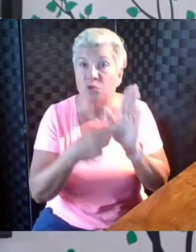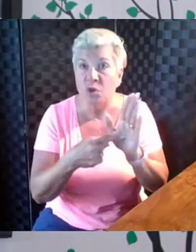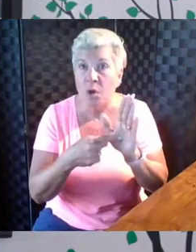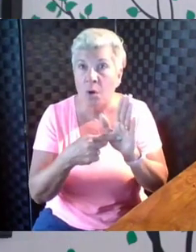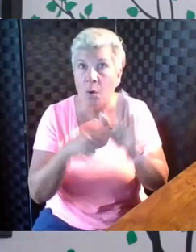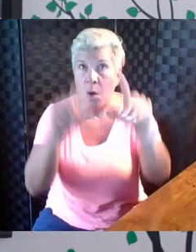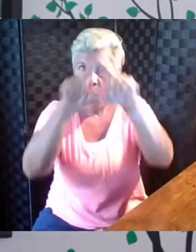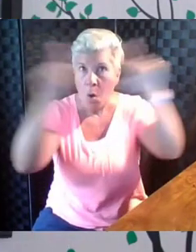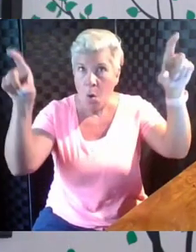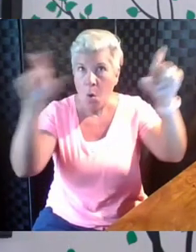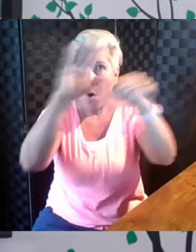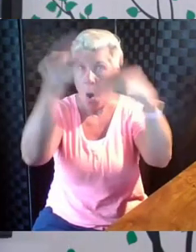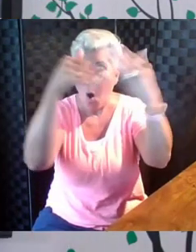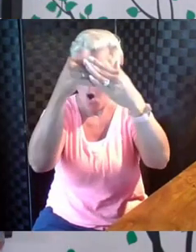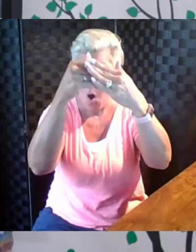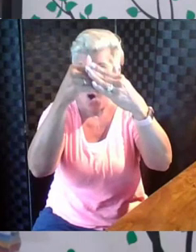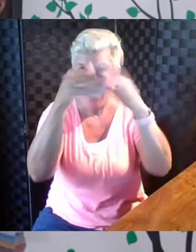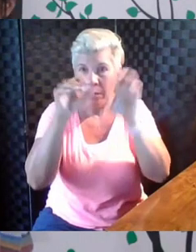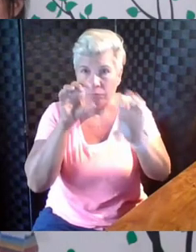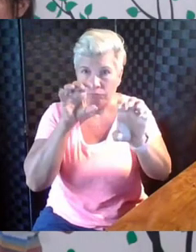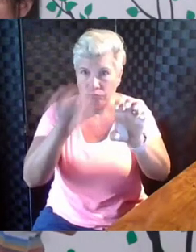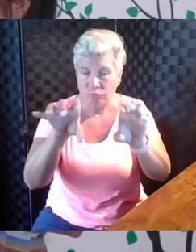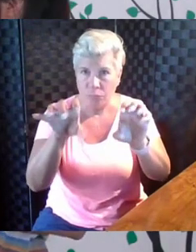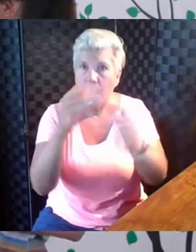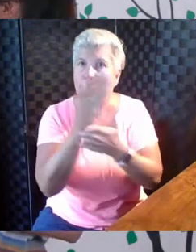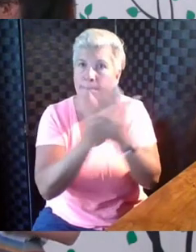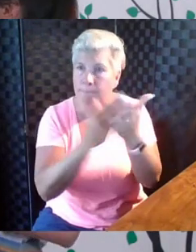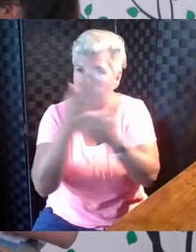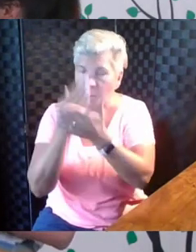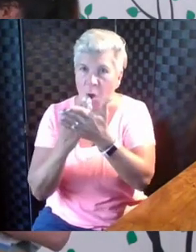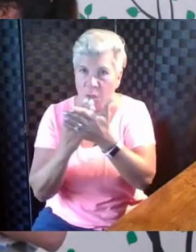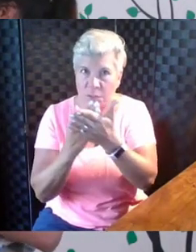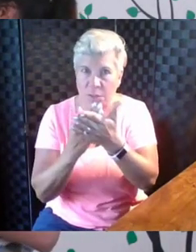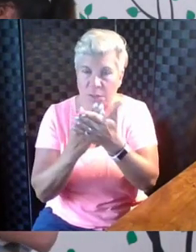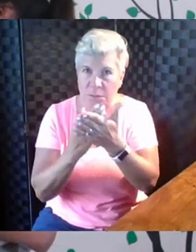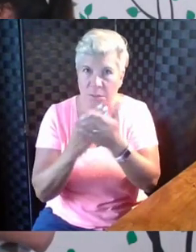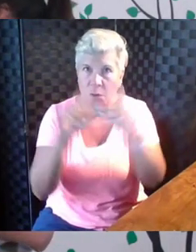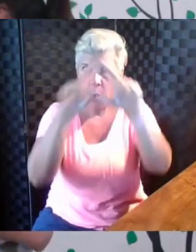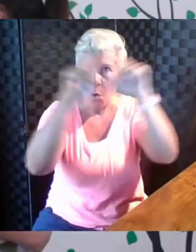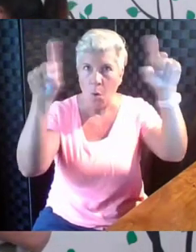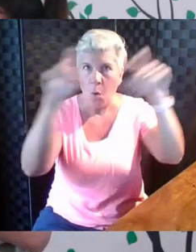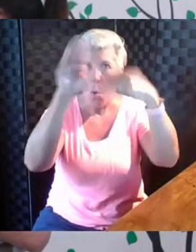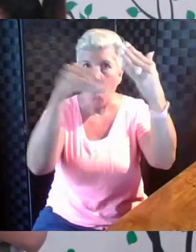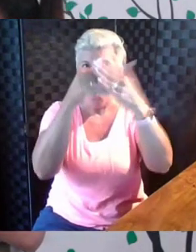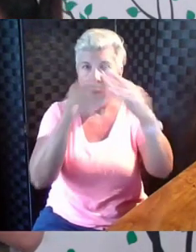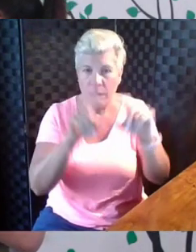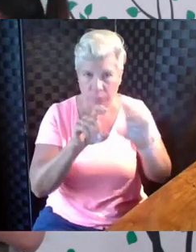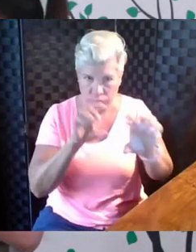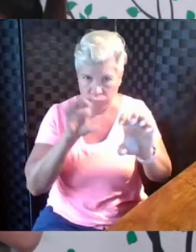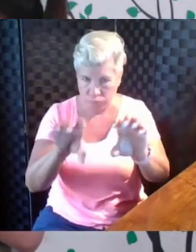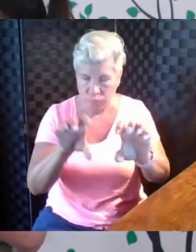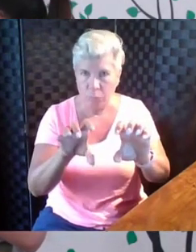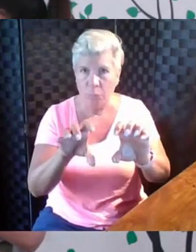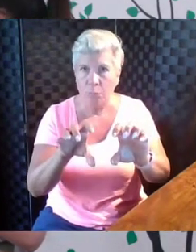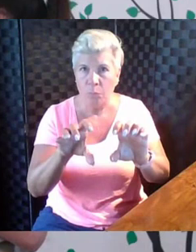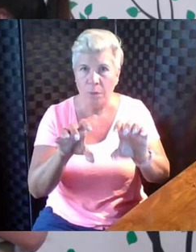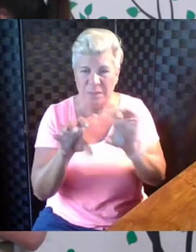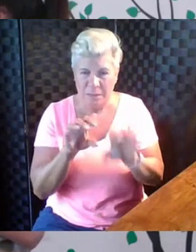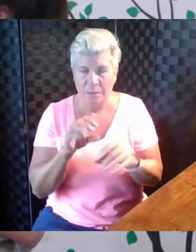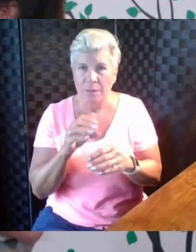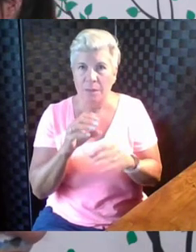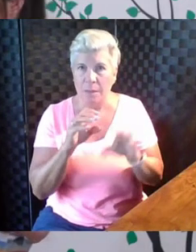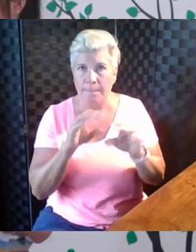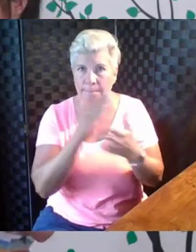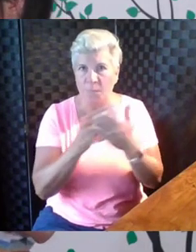a whole and then parts or pieces. If I have both of these Twix